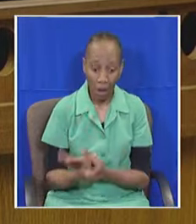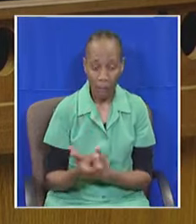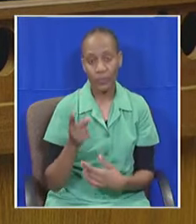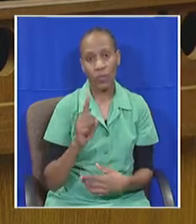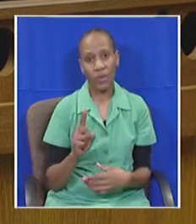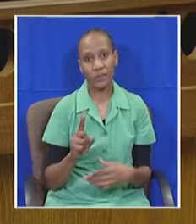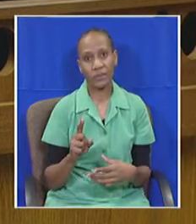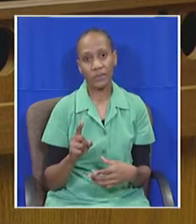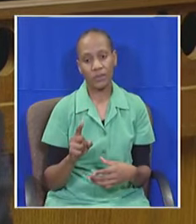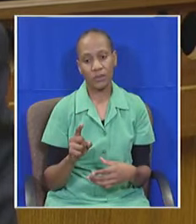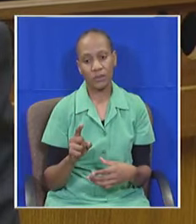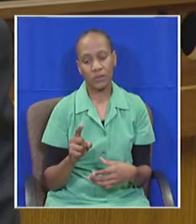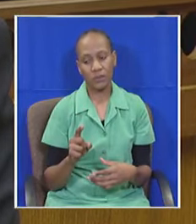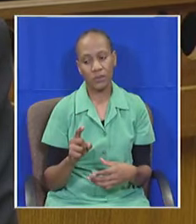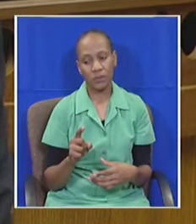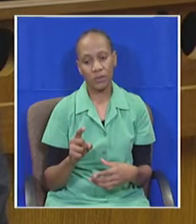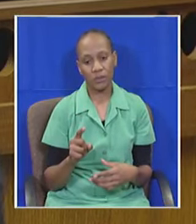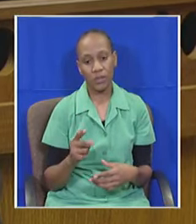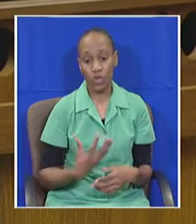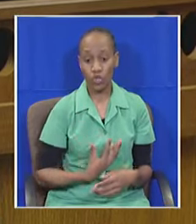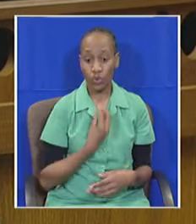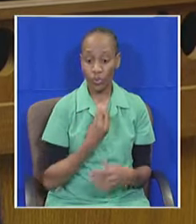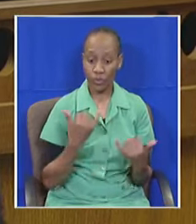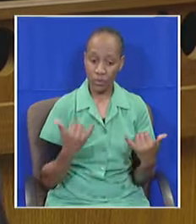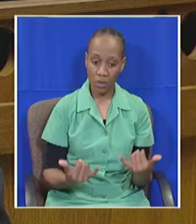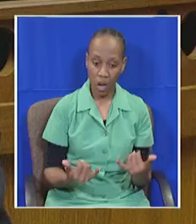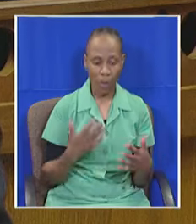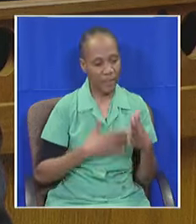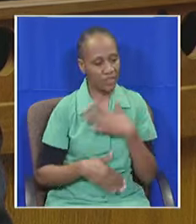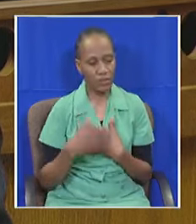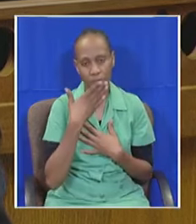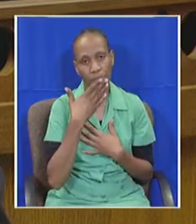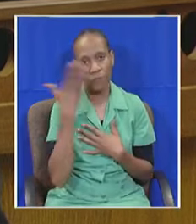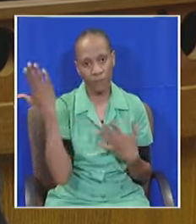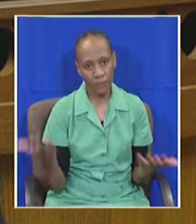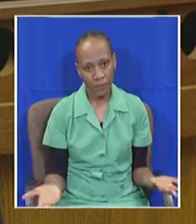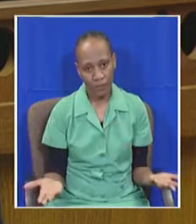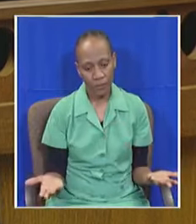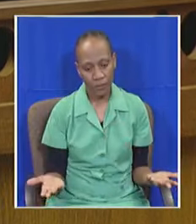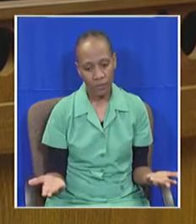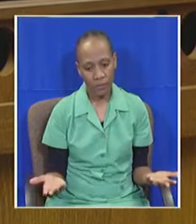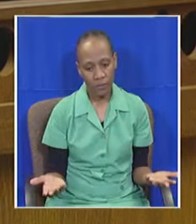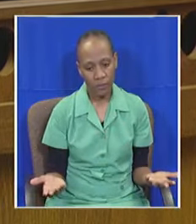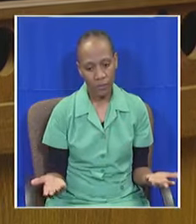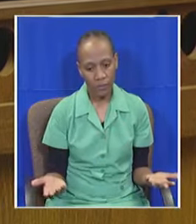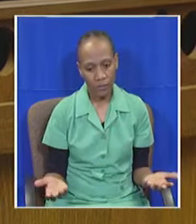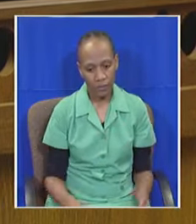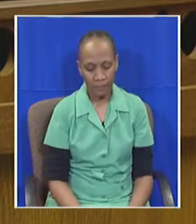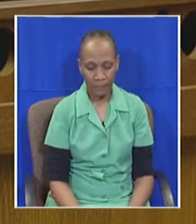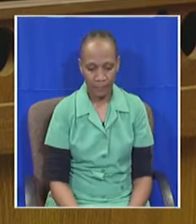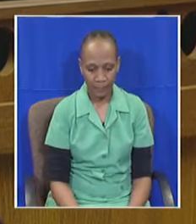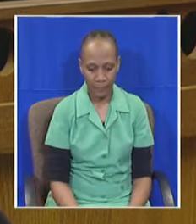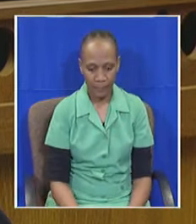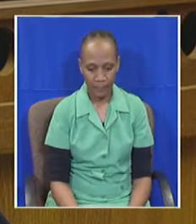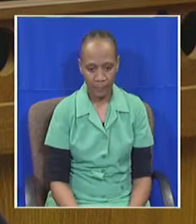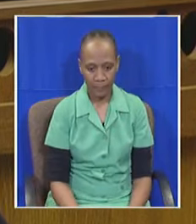want die jeug raak al gaande meer ongeduldig. Dit voorspel niks goed vir sosiale kohesie nie. Perhaps a historical approach will